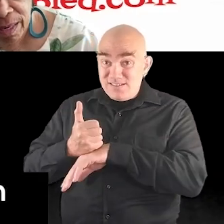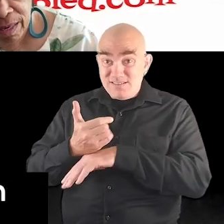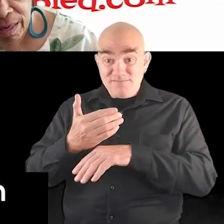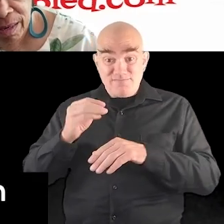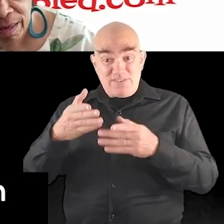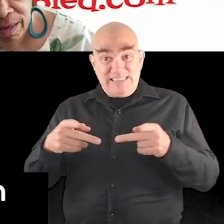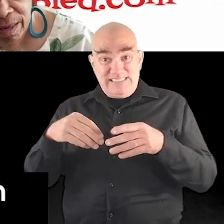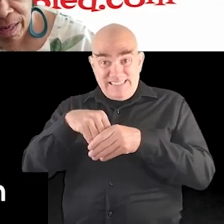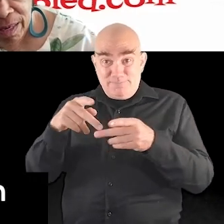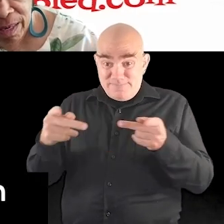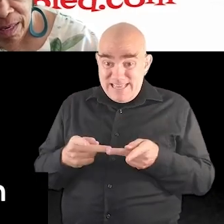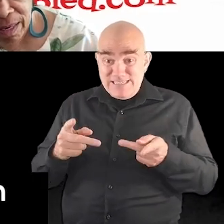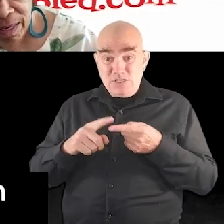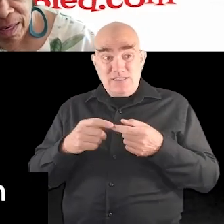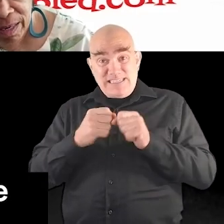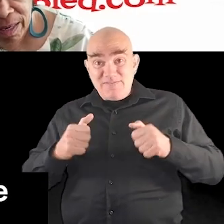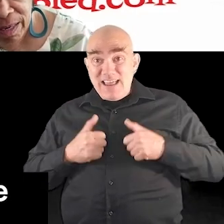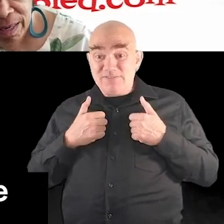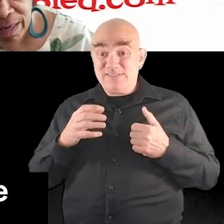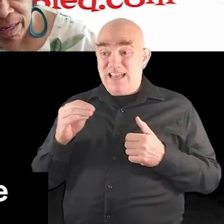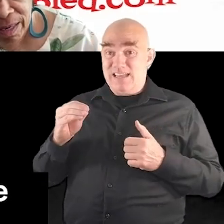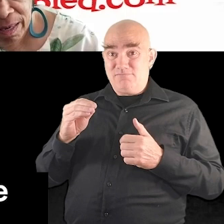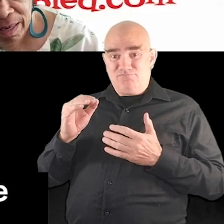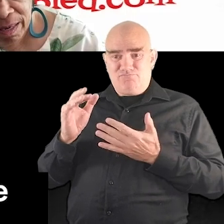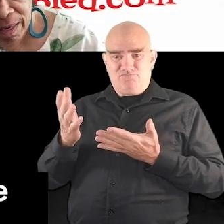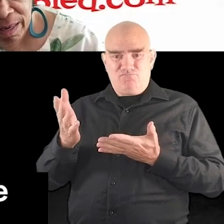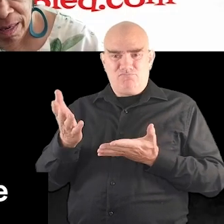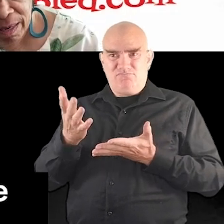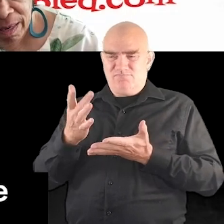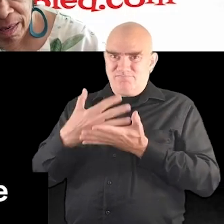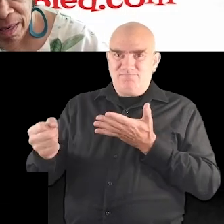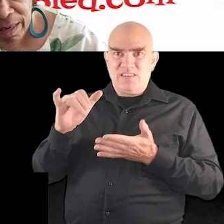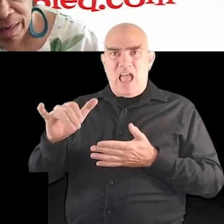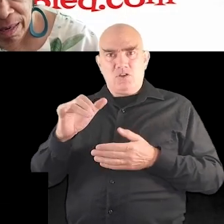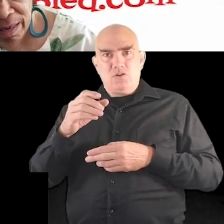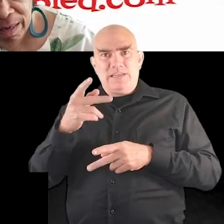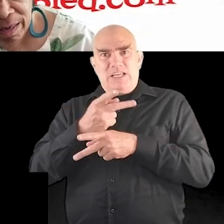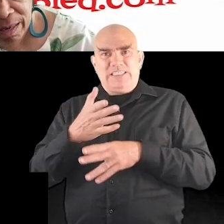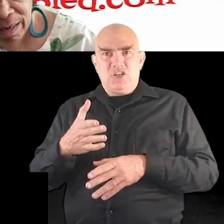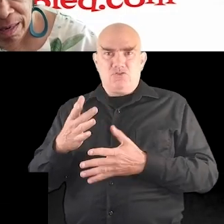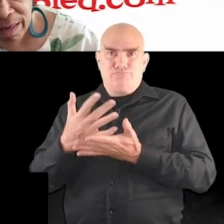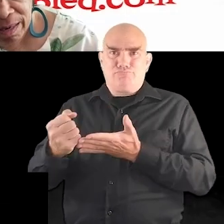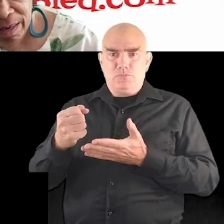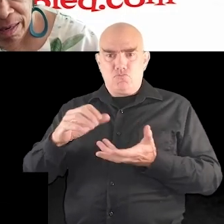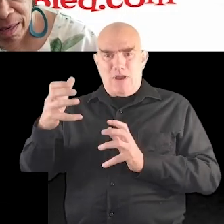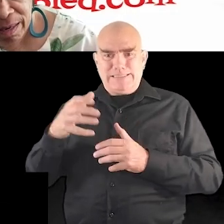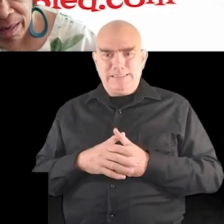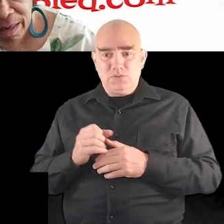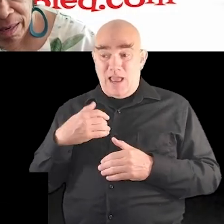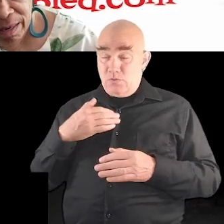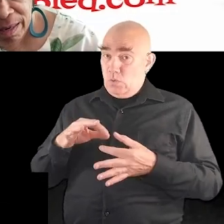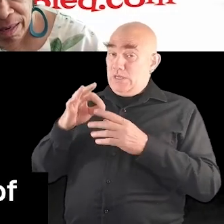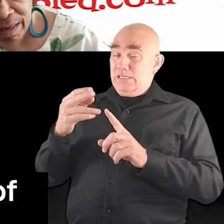need these things in place in order to save lives and eradicate the caretaker shortage crisis. So I have a